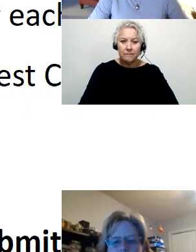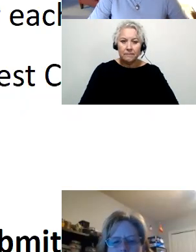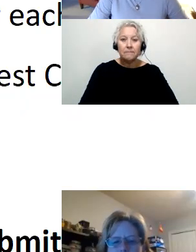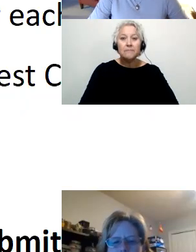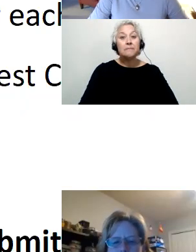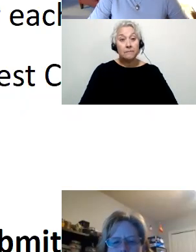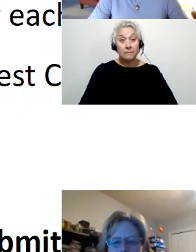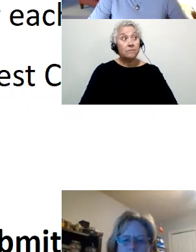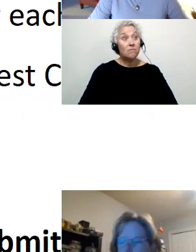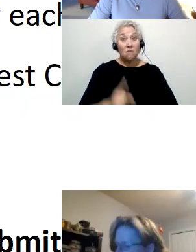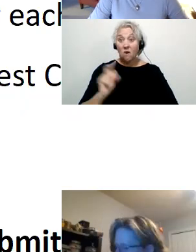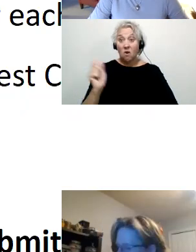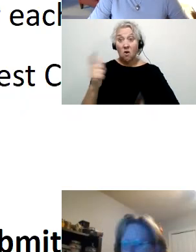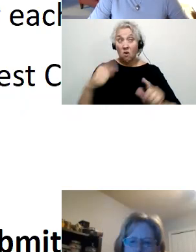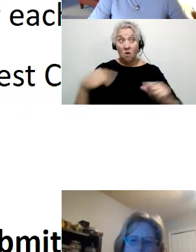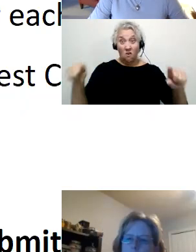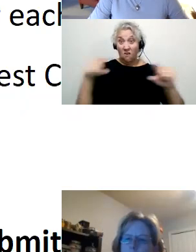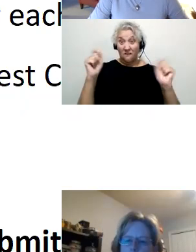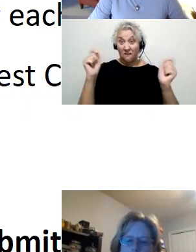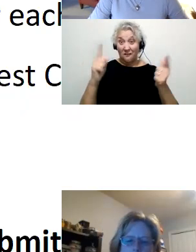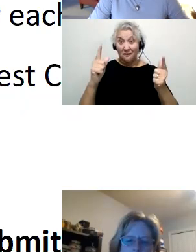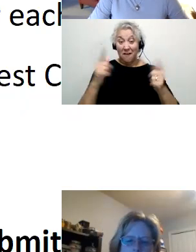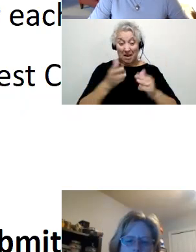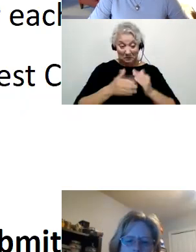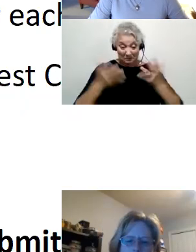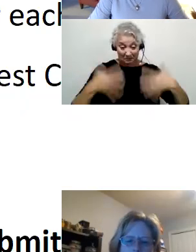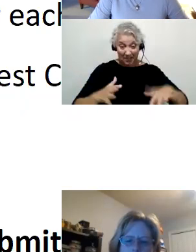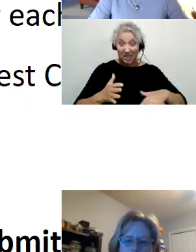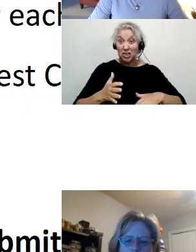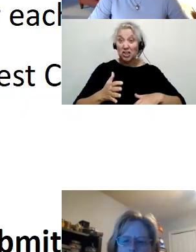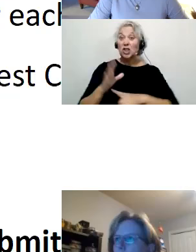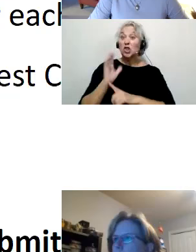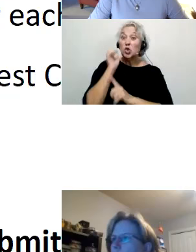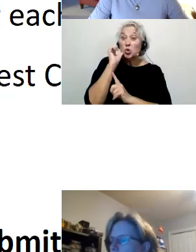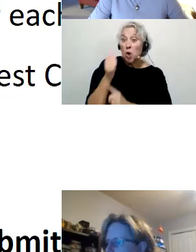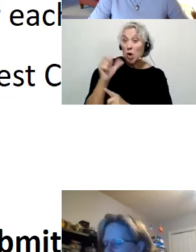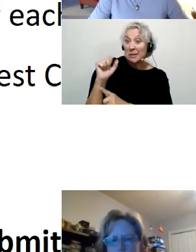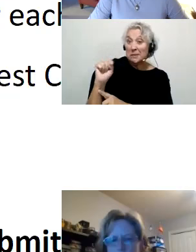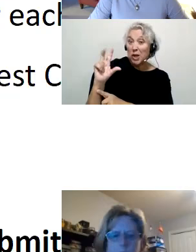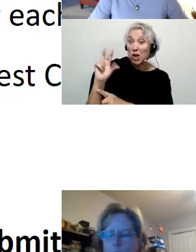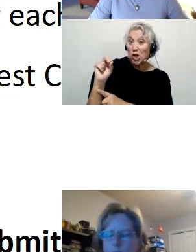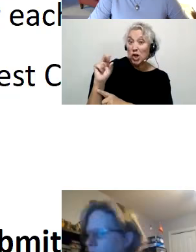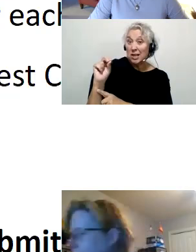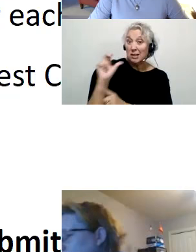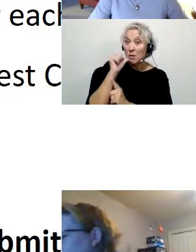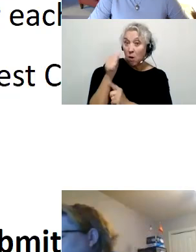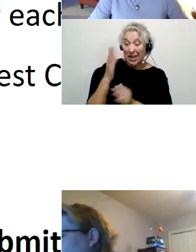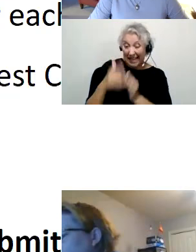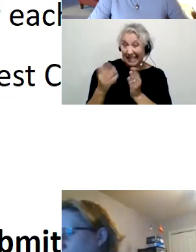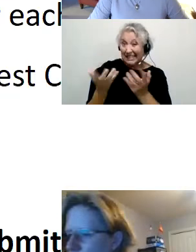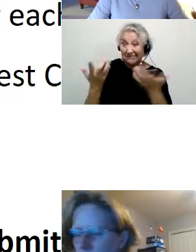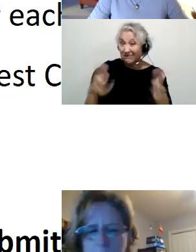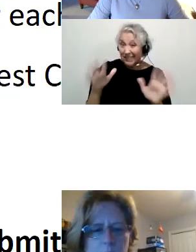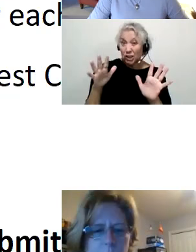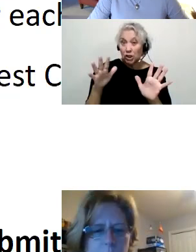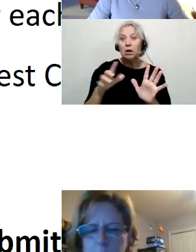All participants will receive an email at the end of the day on September 30th, 2020. Once you submit